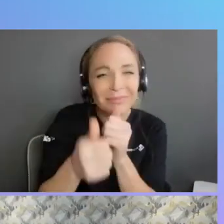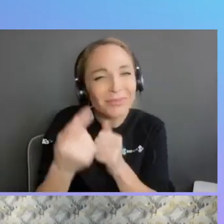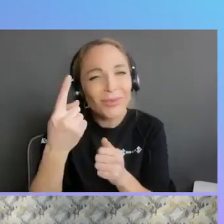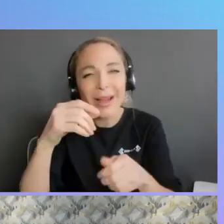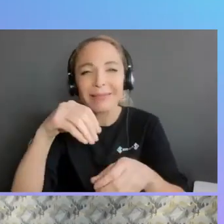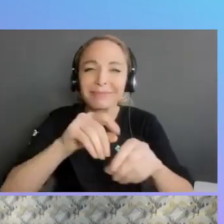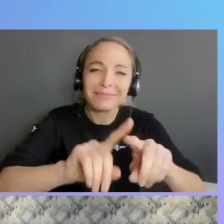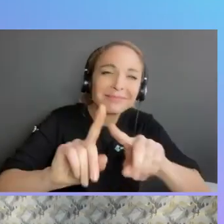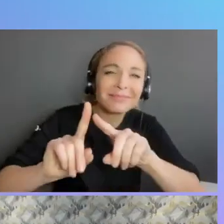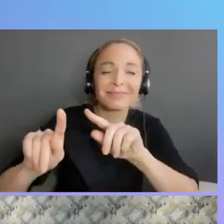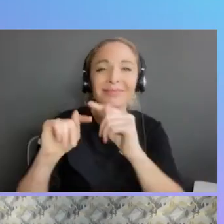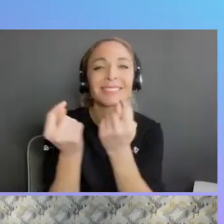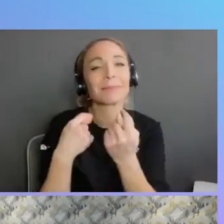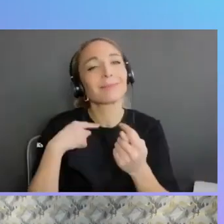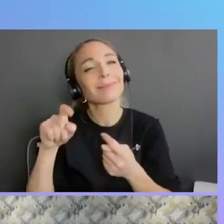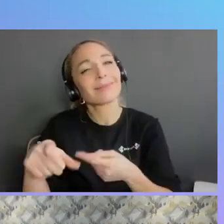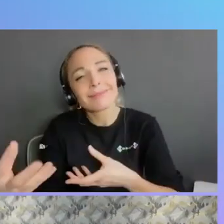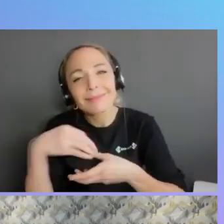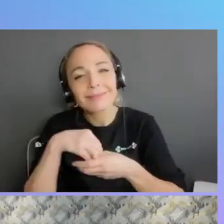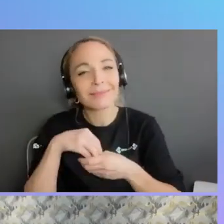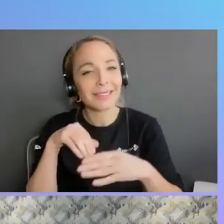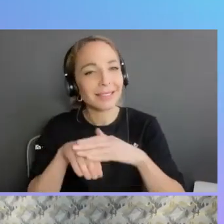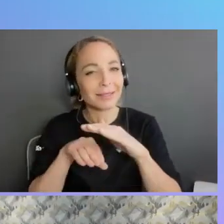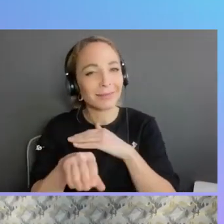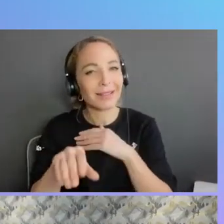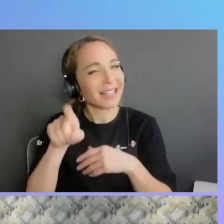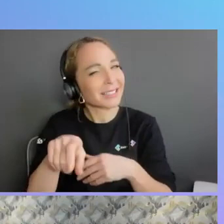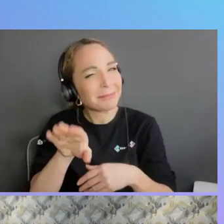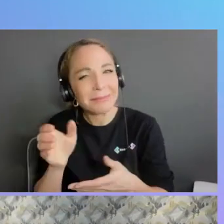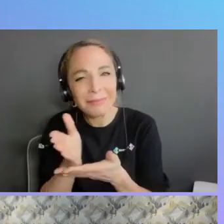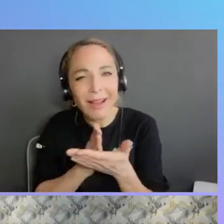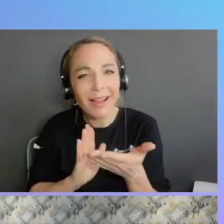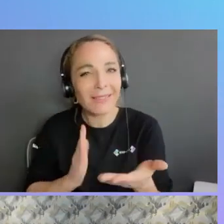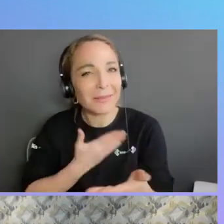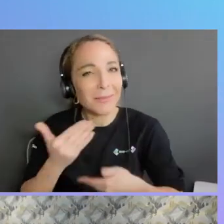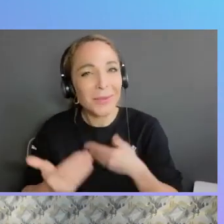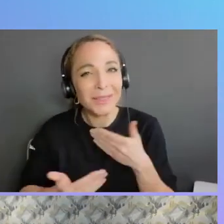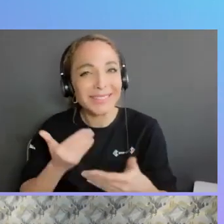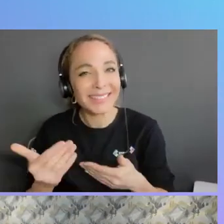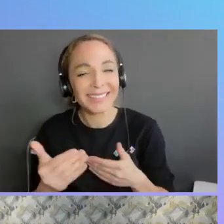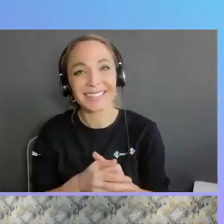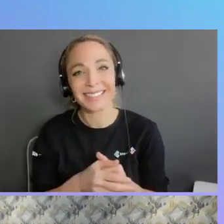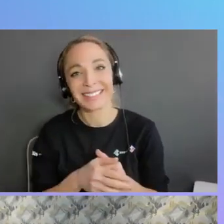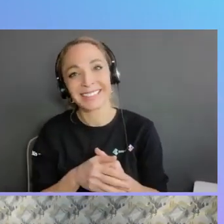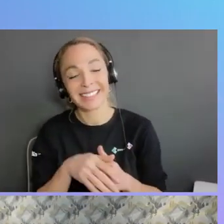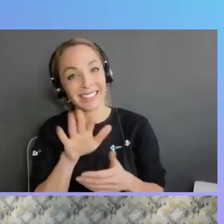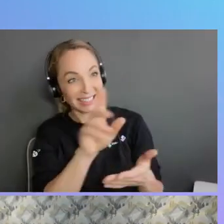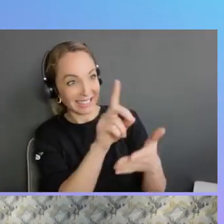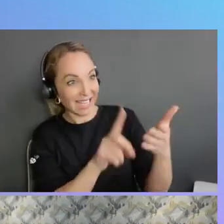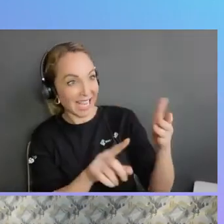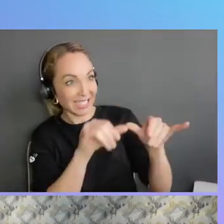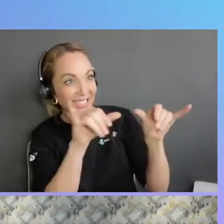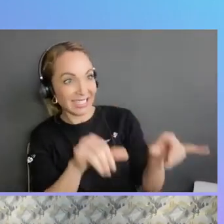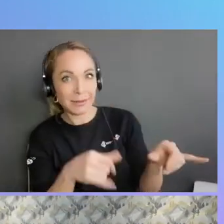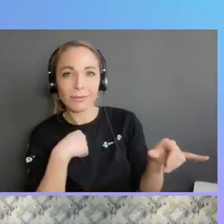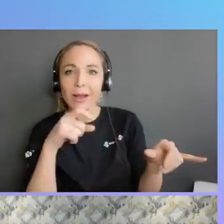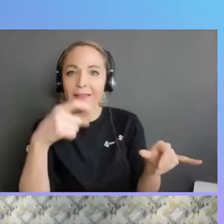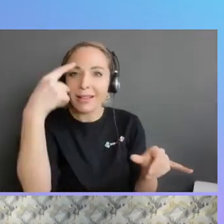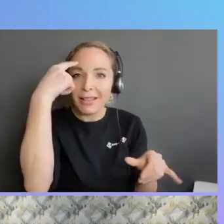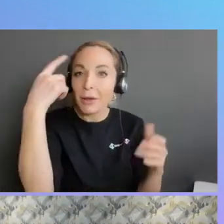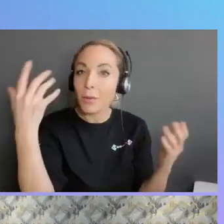make accessibility part of the process. From the design system side, we're like thinking about